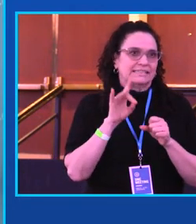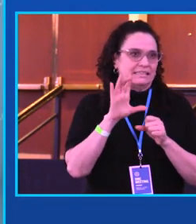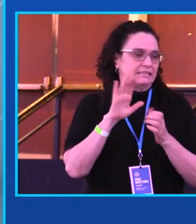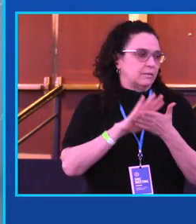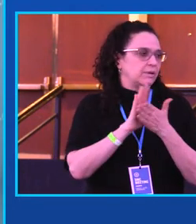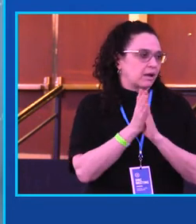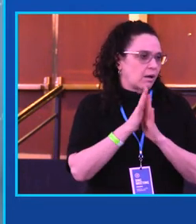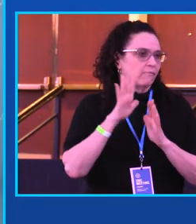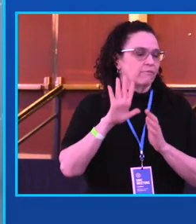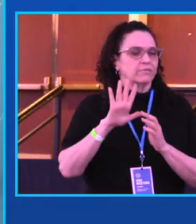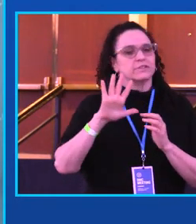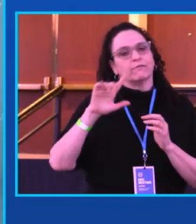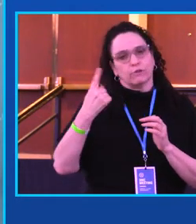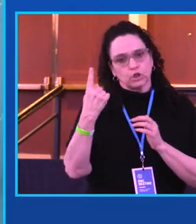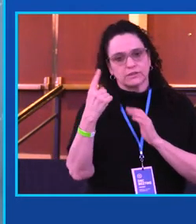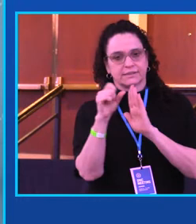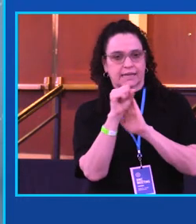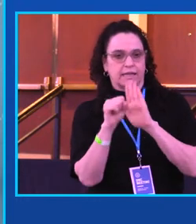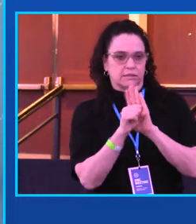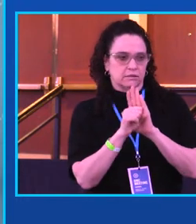the 51st state.